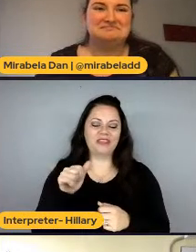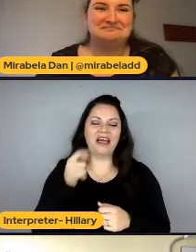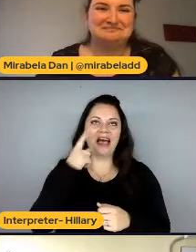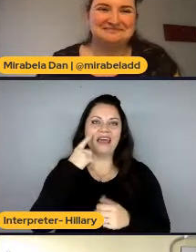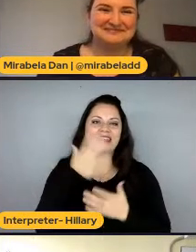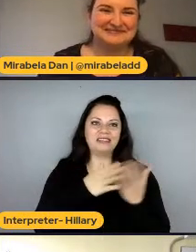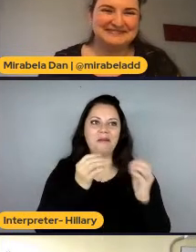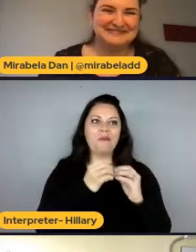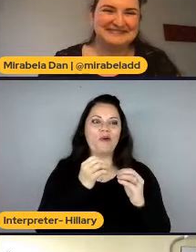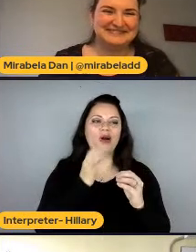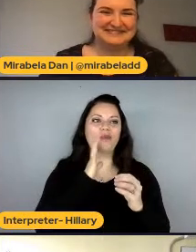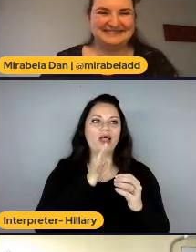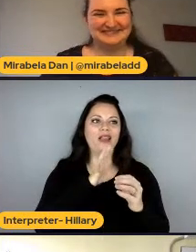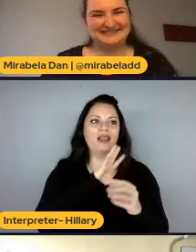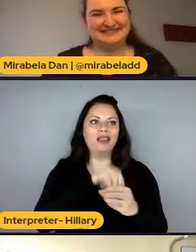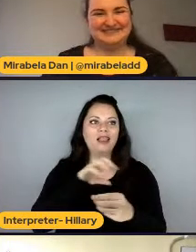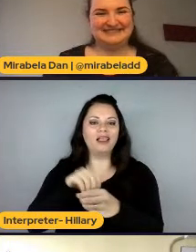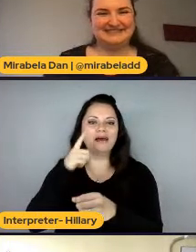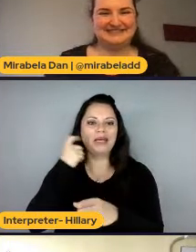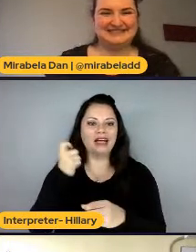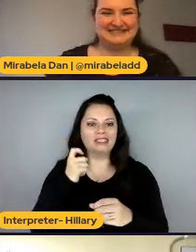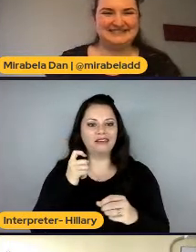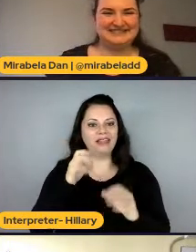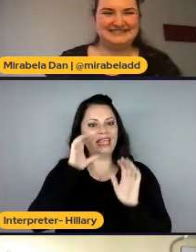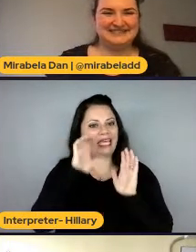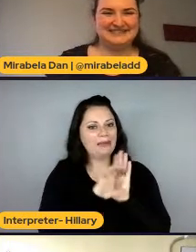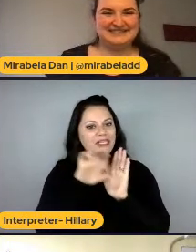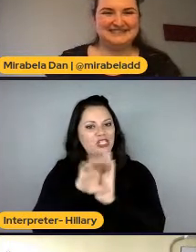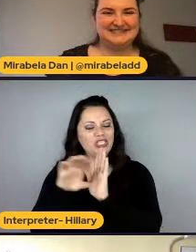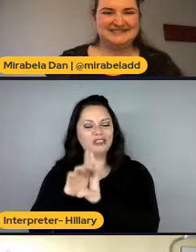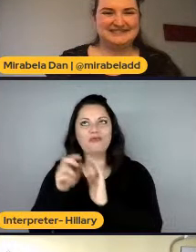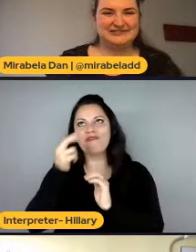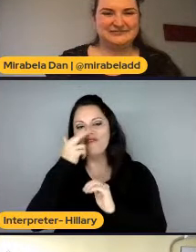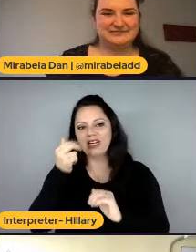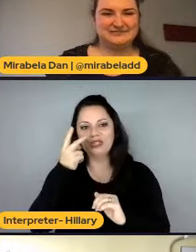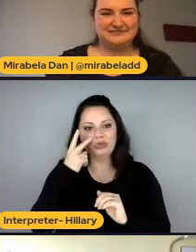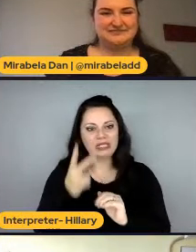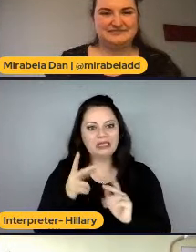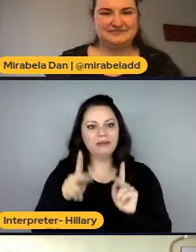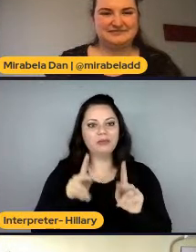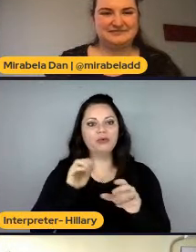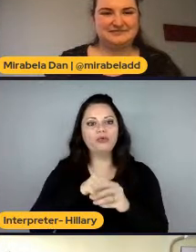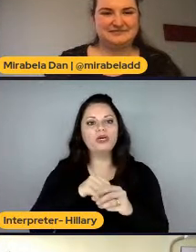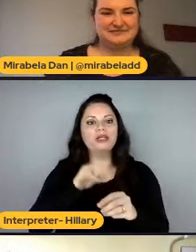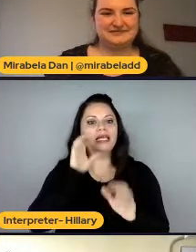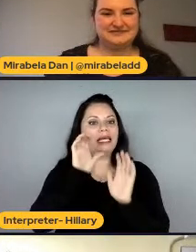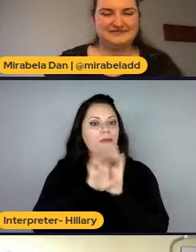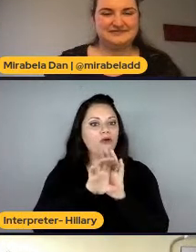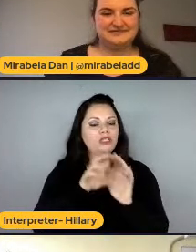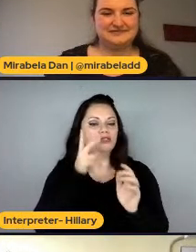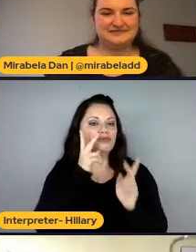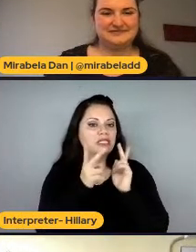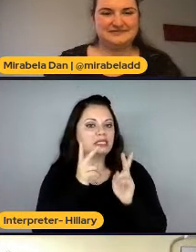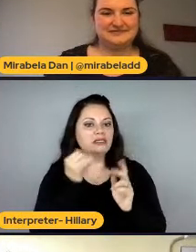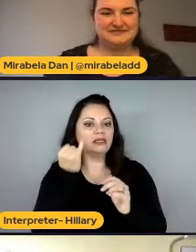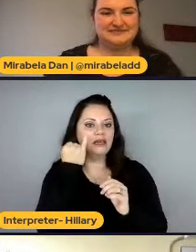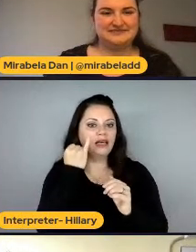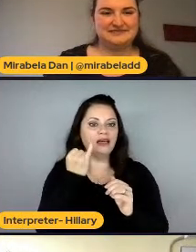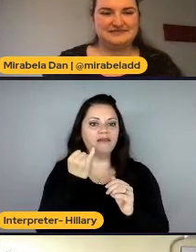It's fascinating to see people put emojis in Wi-Fi SSIDs to see how many routers would break.